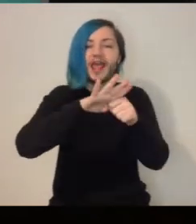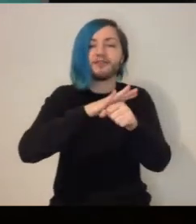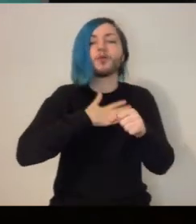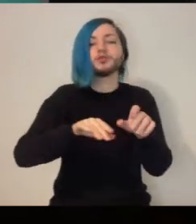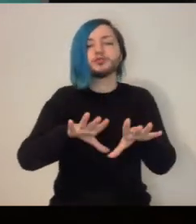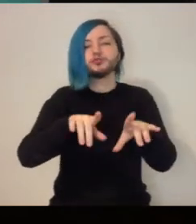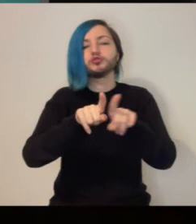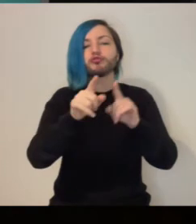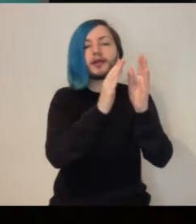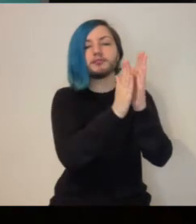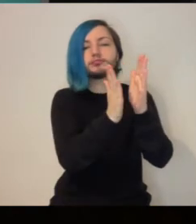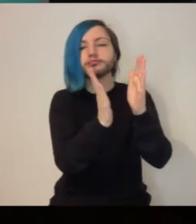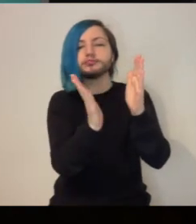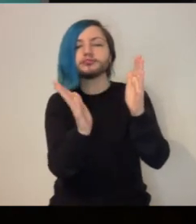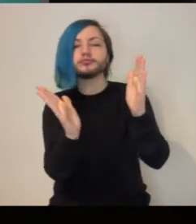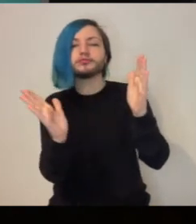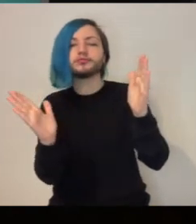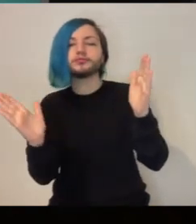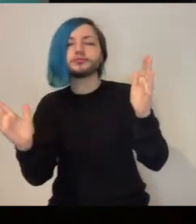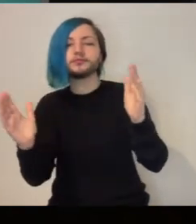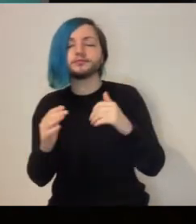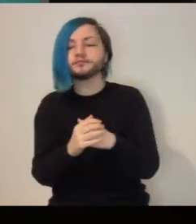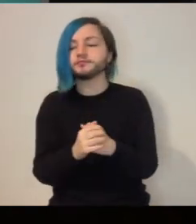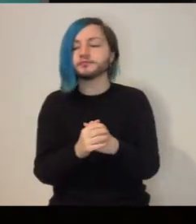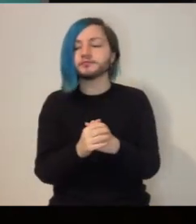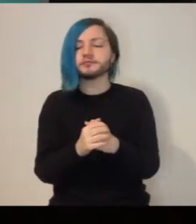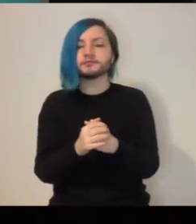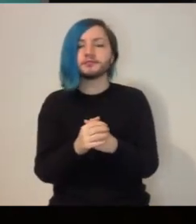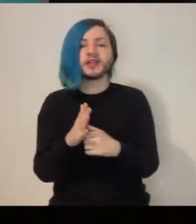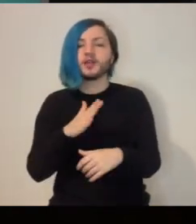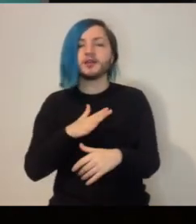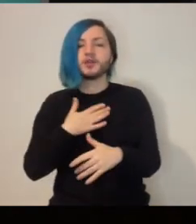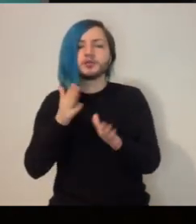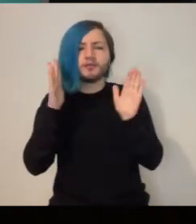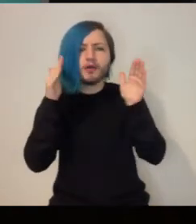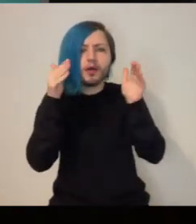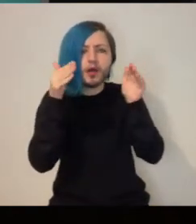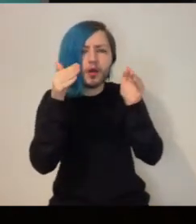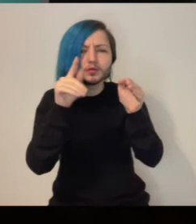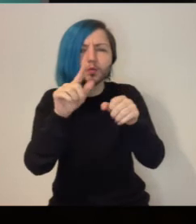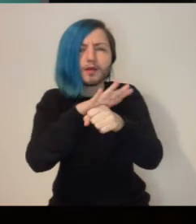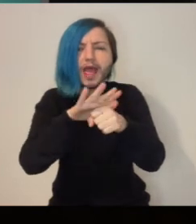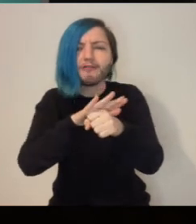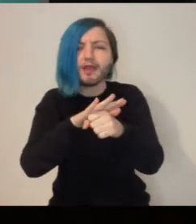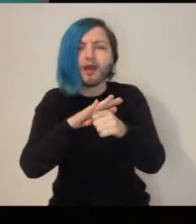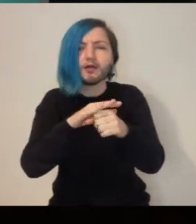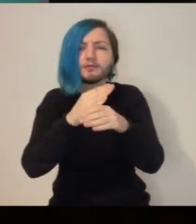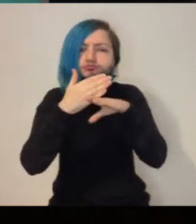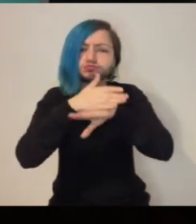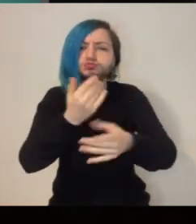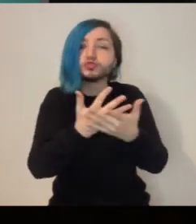hand up fairly evenly, otherwise you might lose yourself and